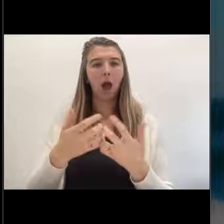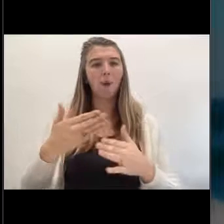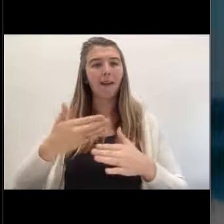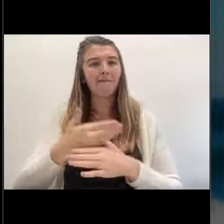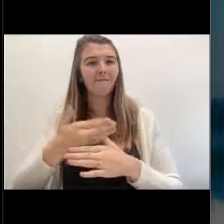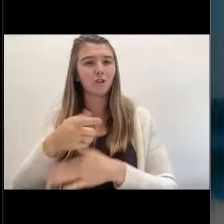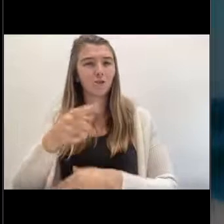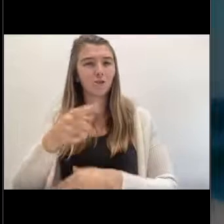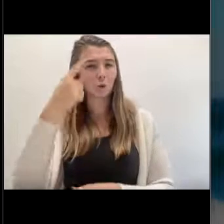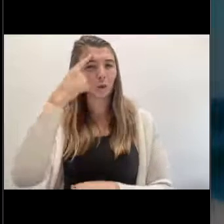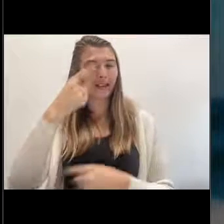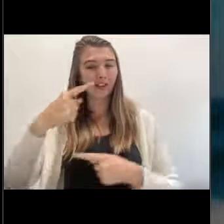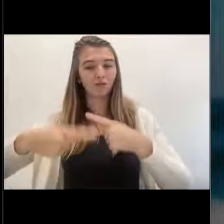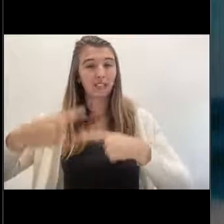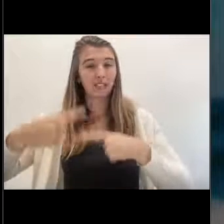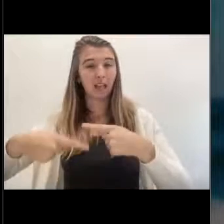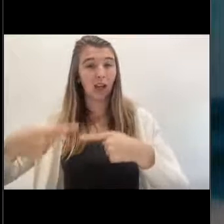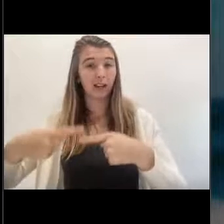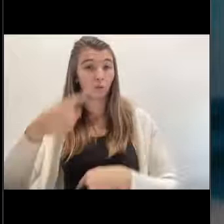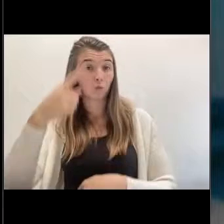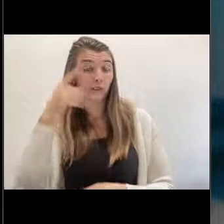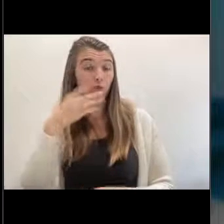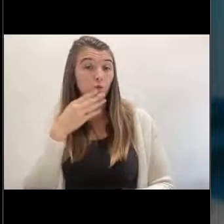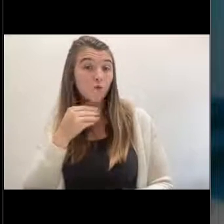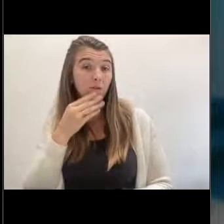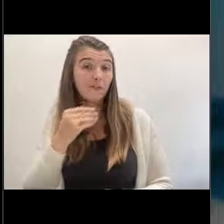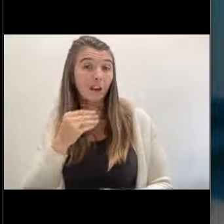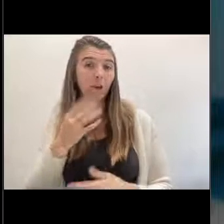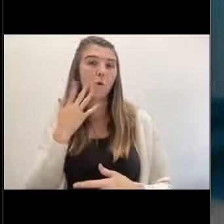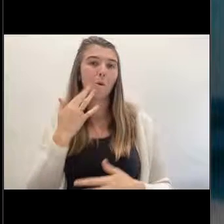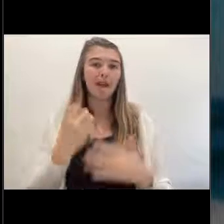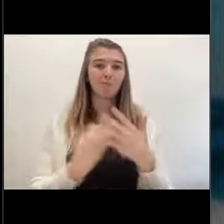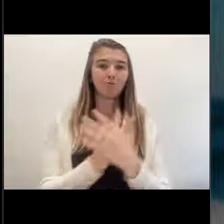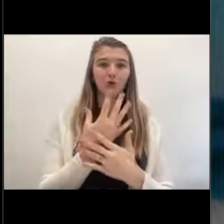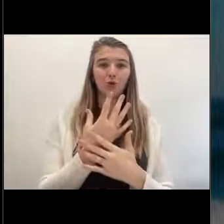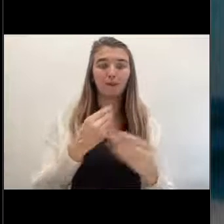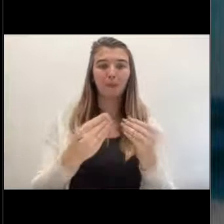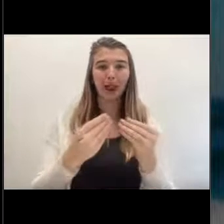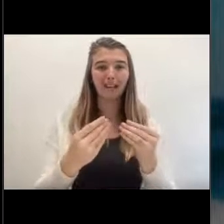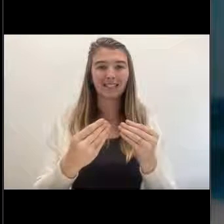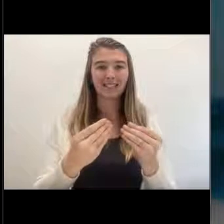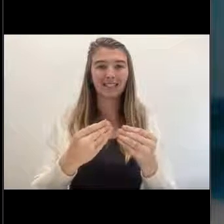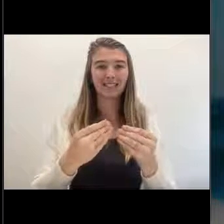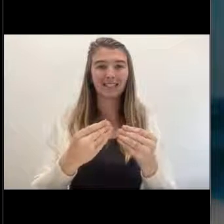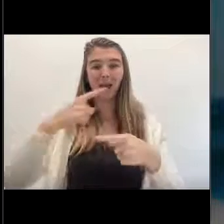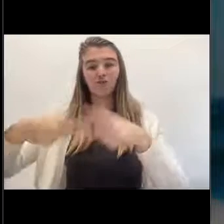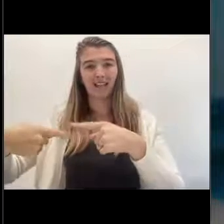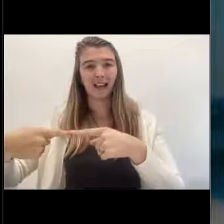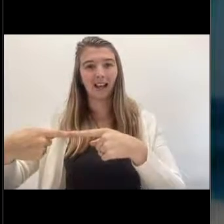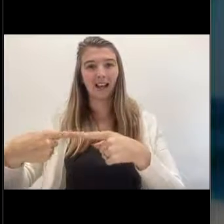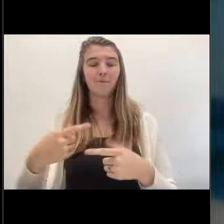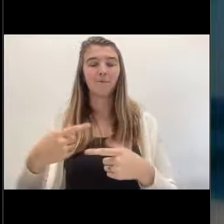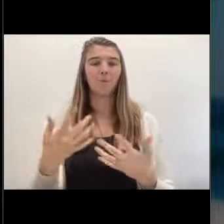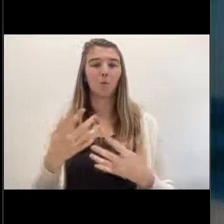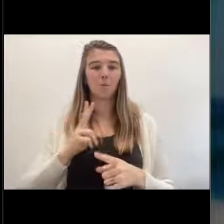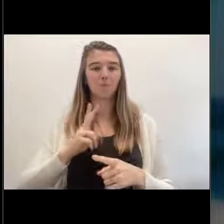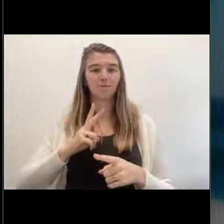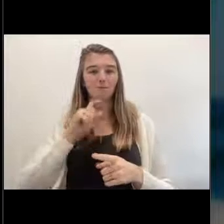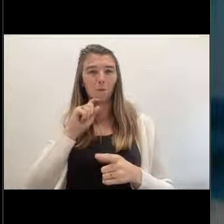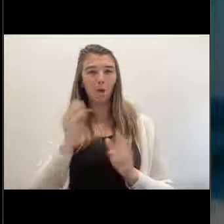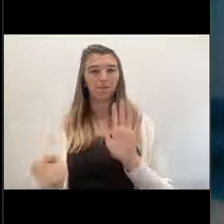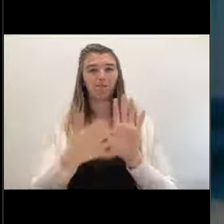terms of what do you think how much of plastic that we produce annually we would recycle? Again, you will get 3